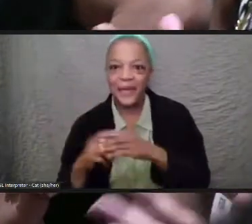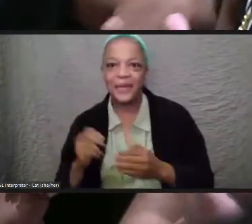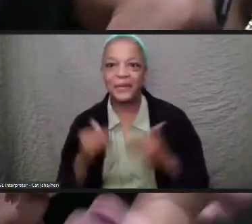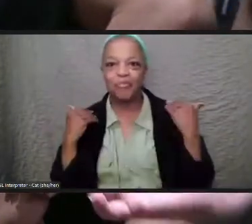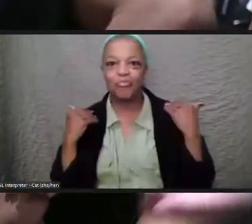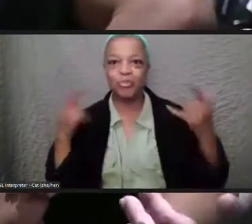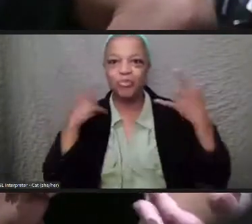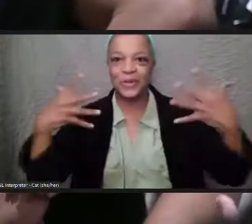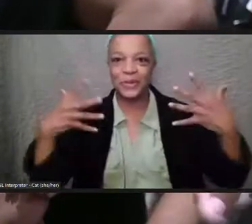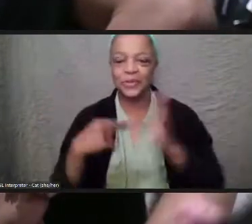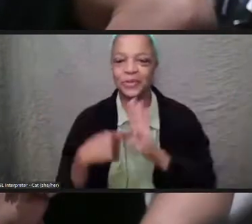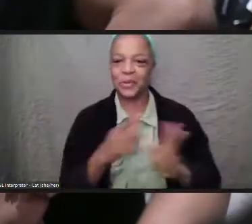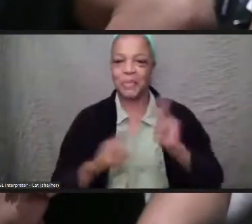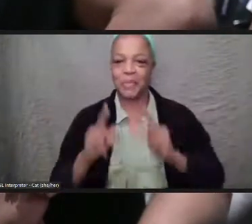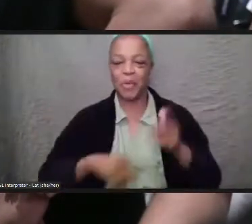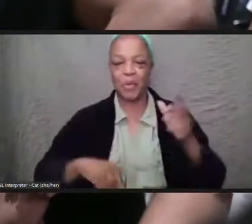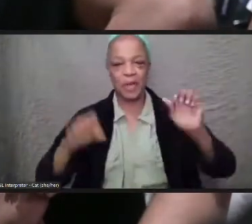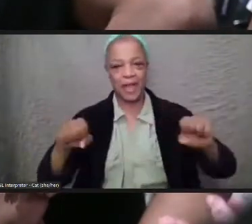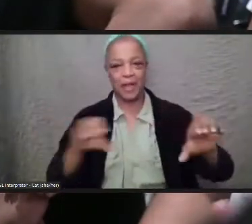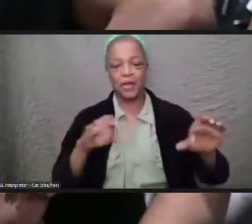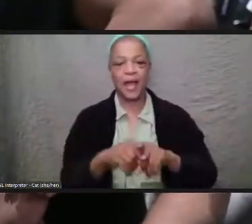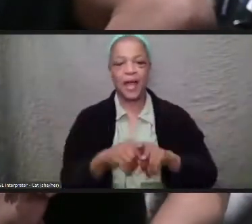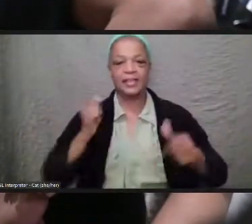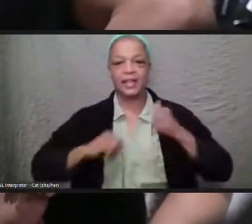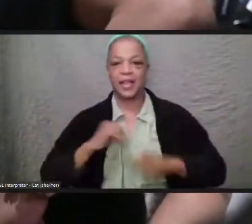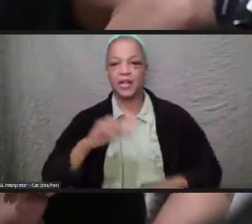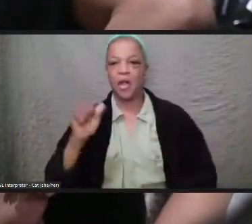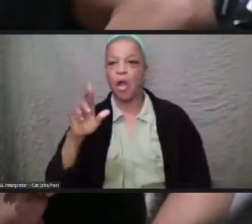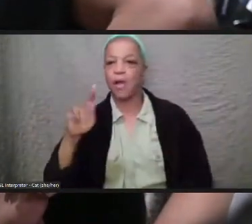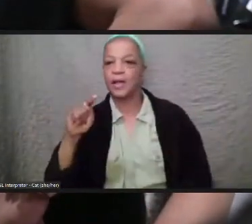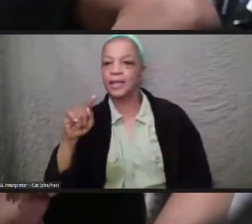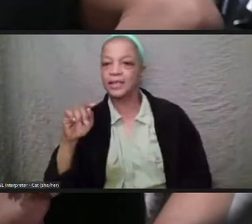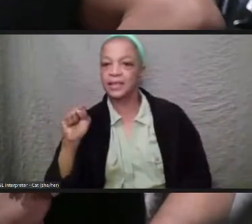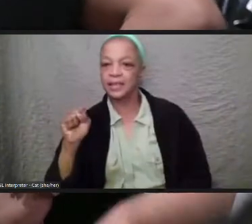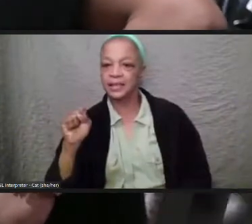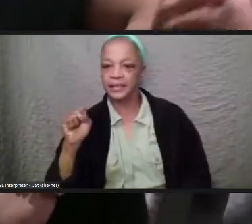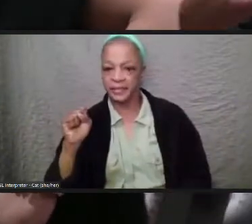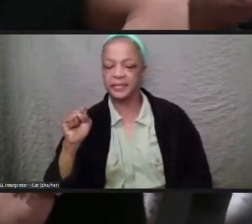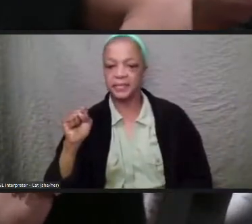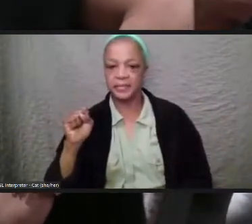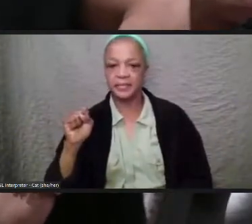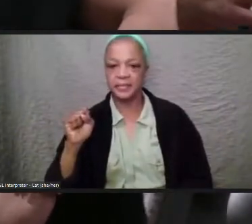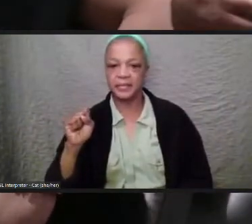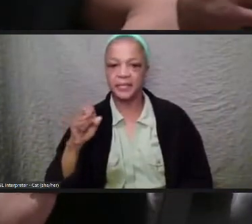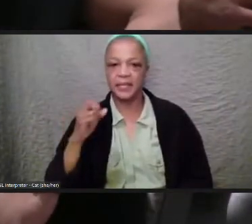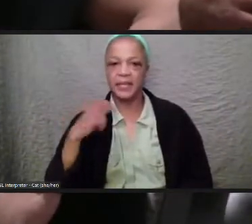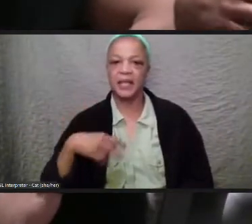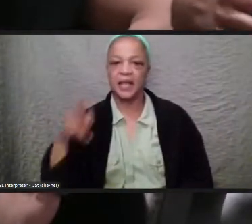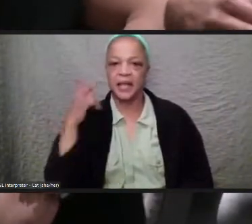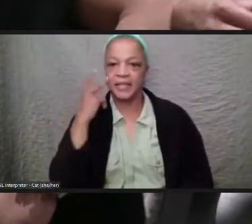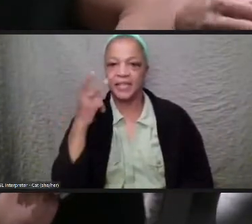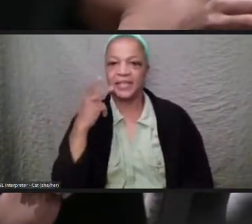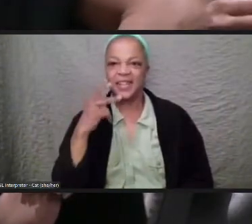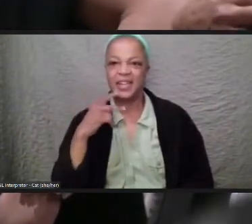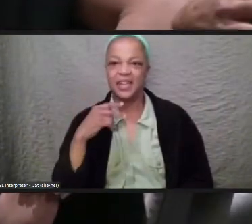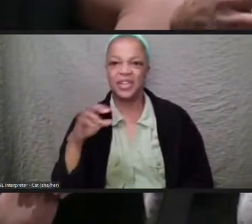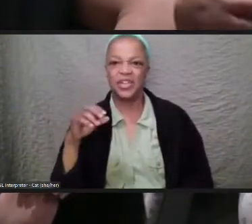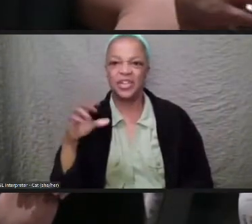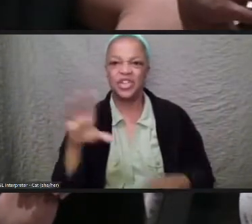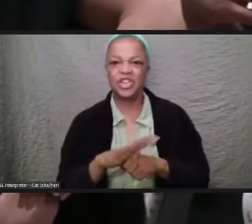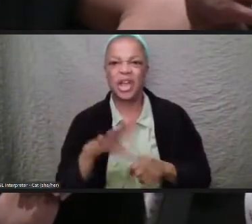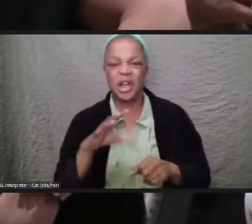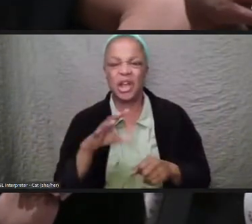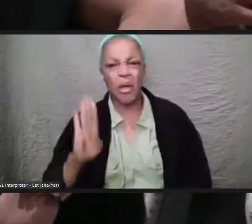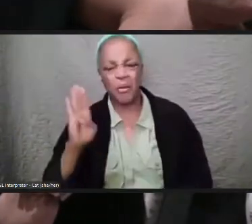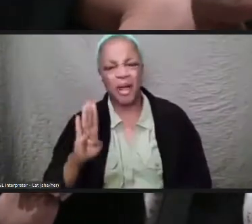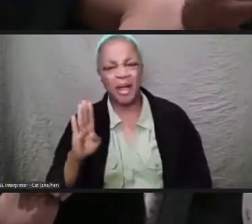are capable of doing as theater artists, right? And because I've seen shit on Broadway that is like garbage, right? And